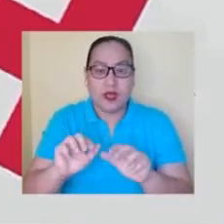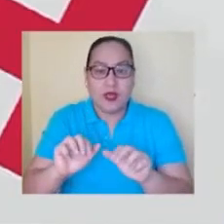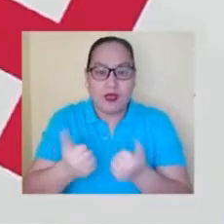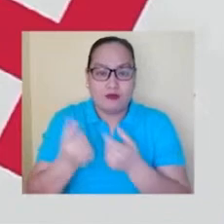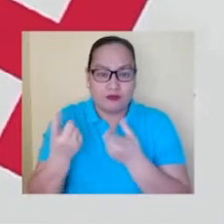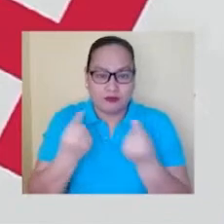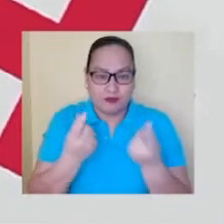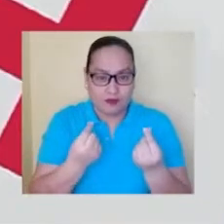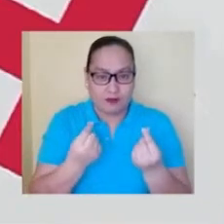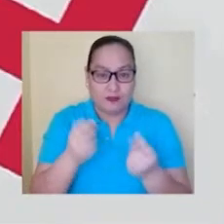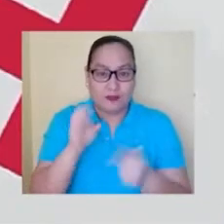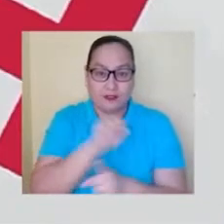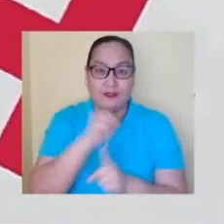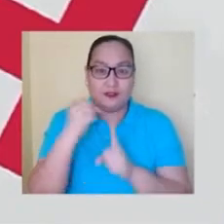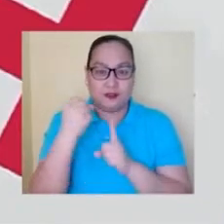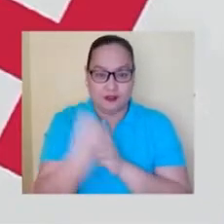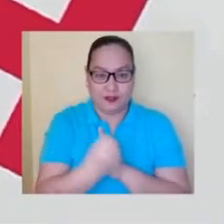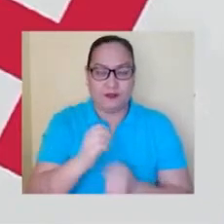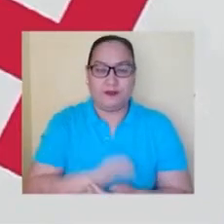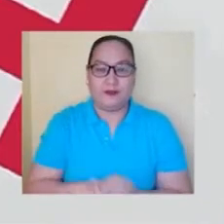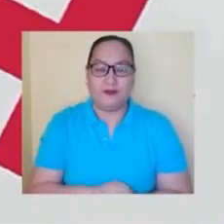appropriately.